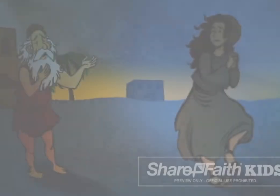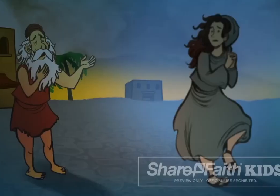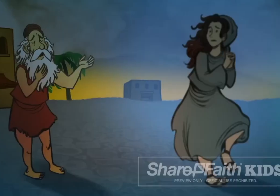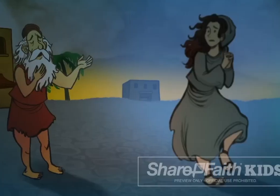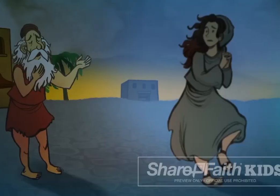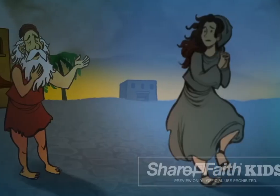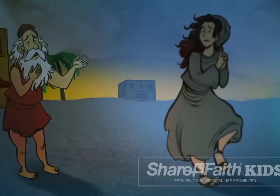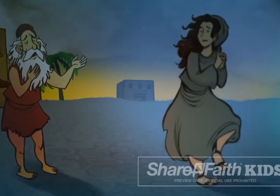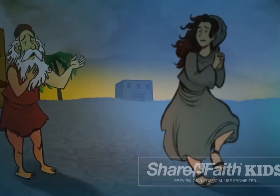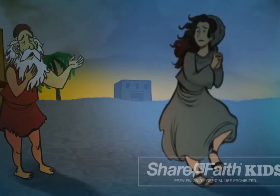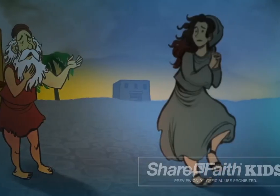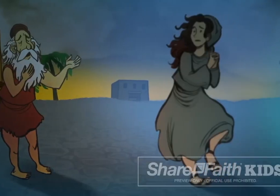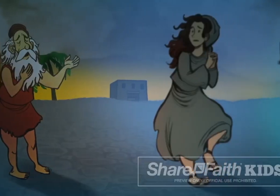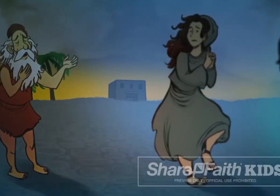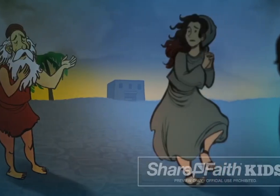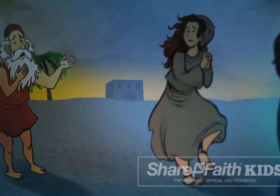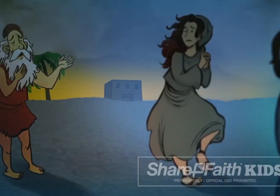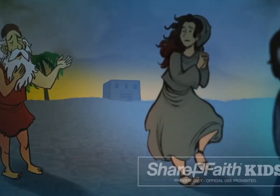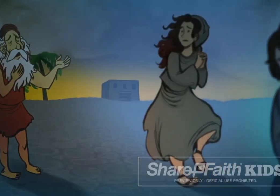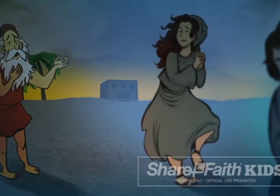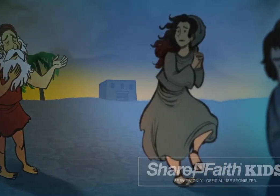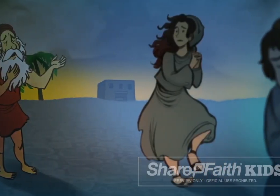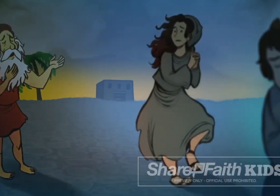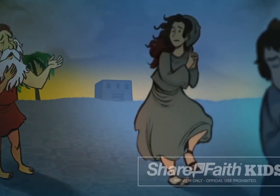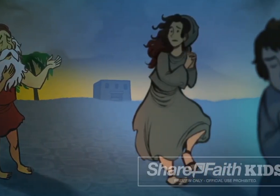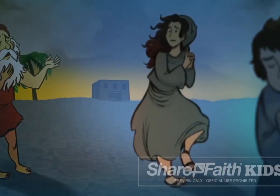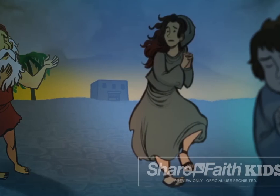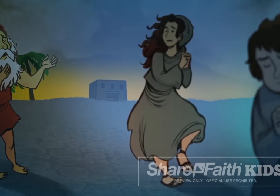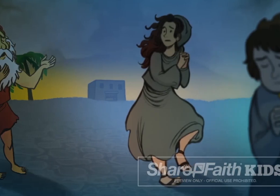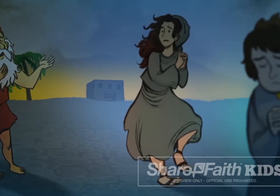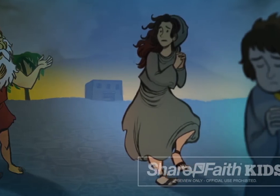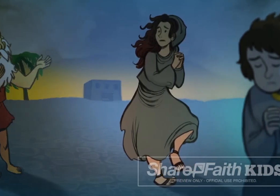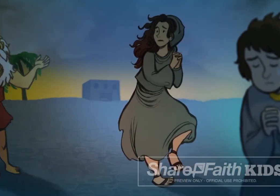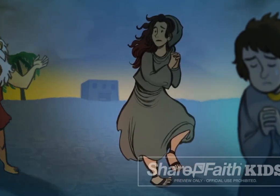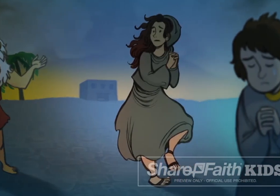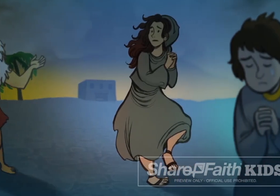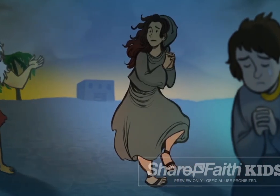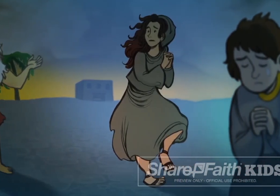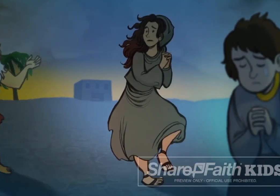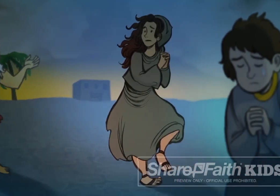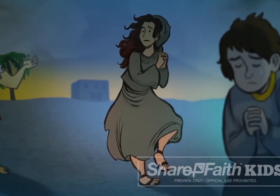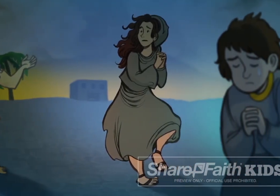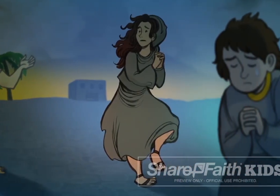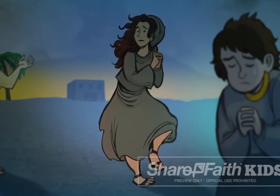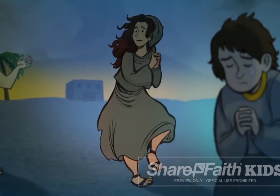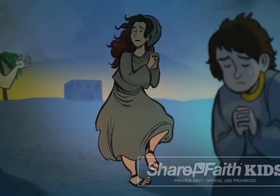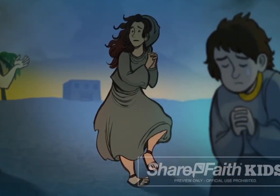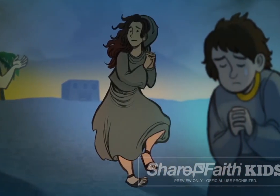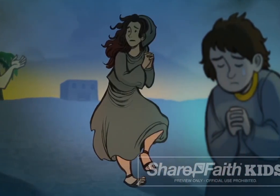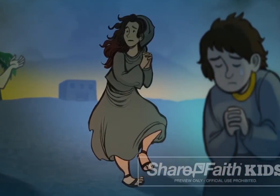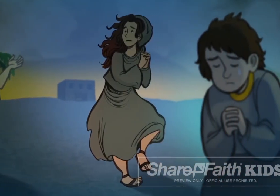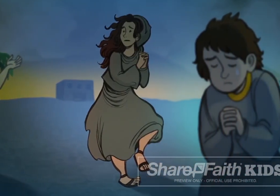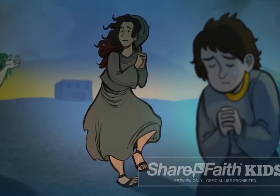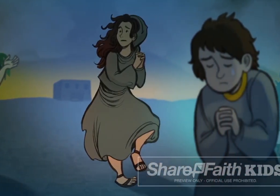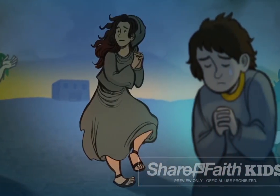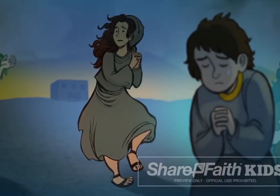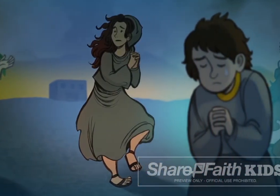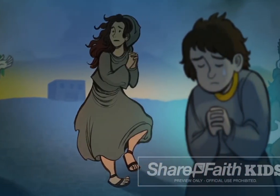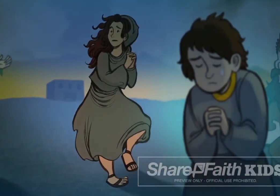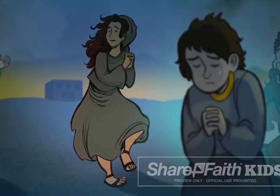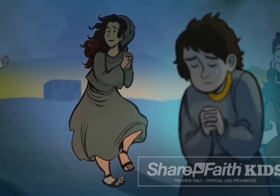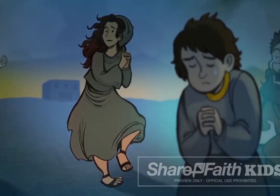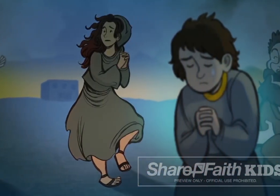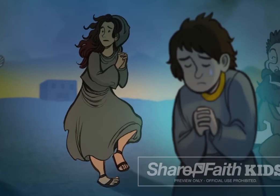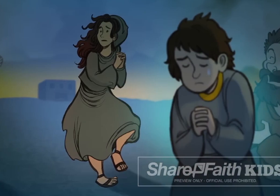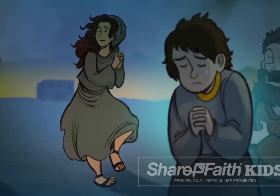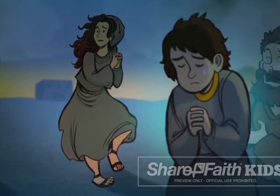Then God explained to Ezekiel that the bones in the valley represented the people of Israel, dried up, out of